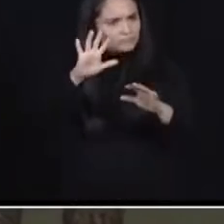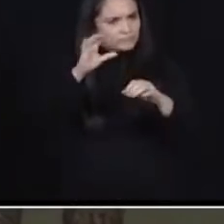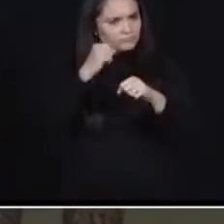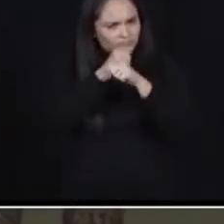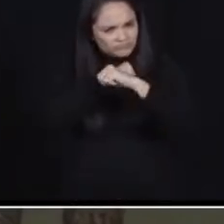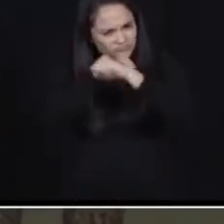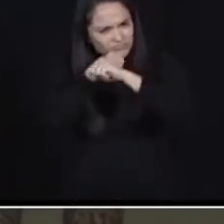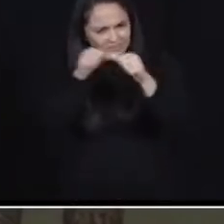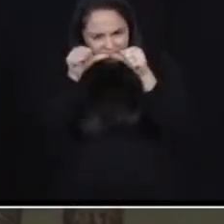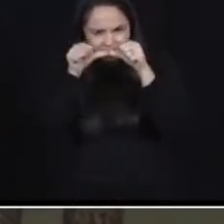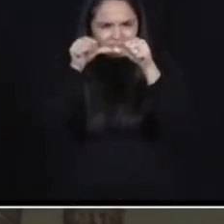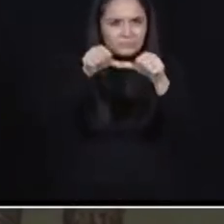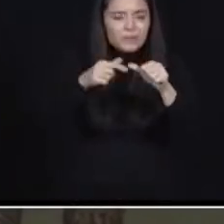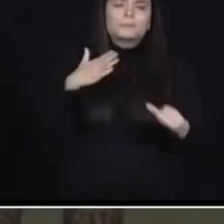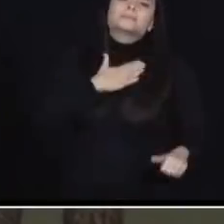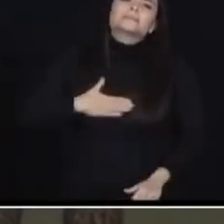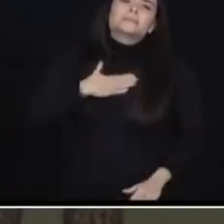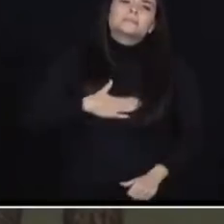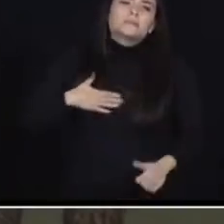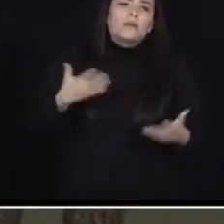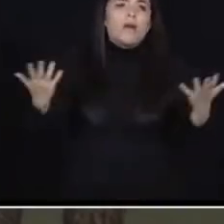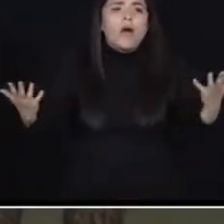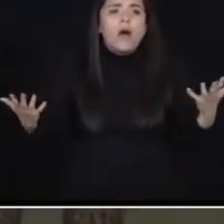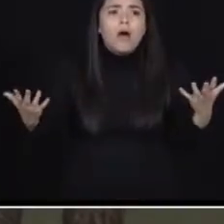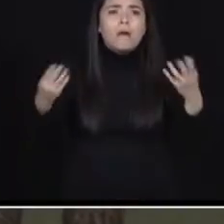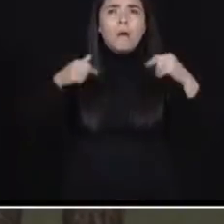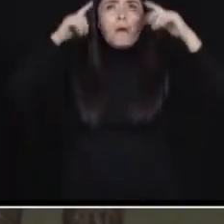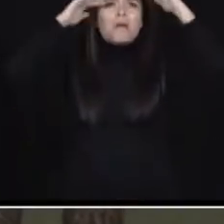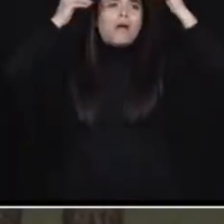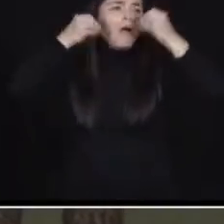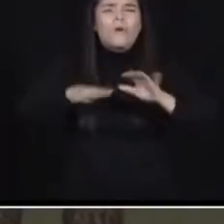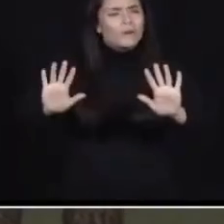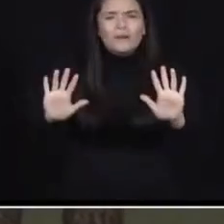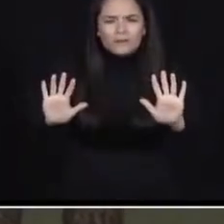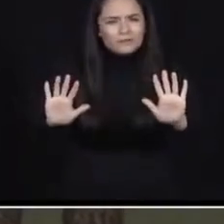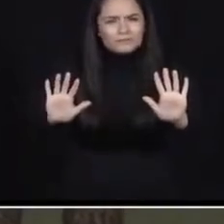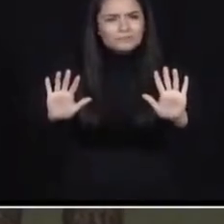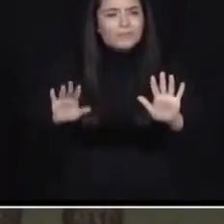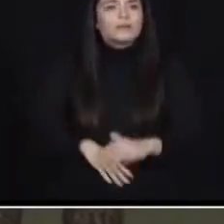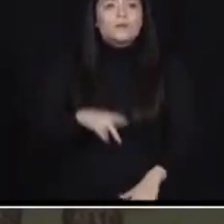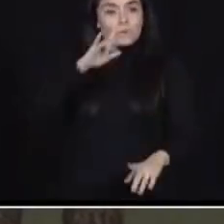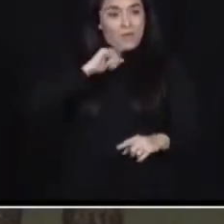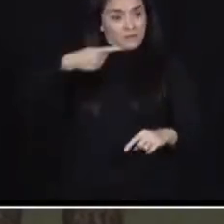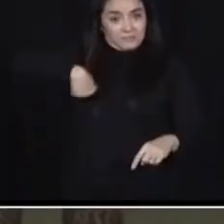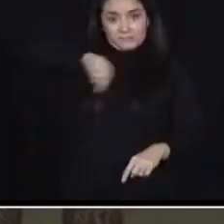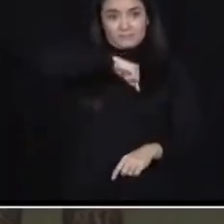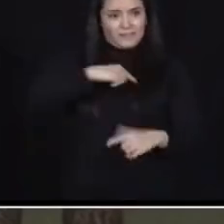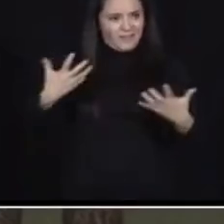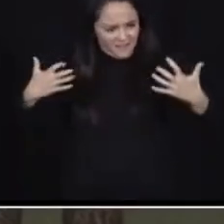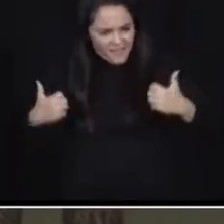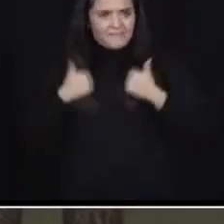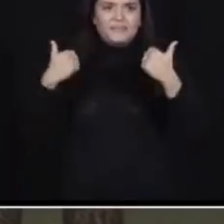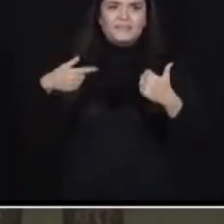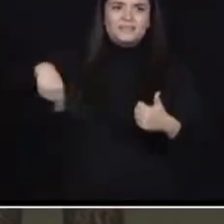hope. My friends, never in our lifetimes, in a generation, has so much